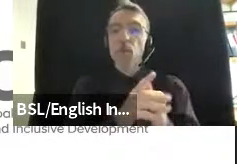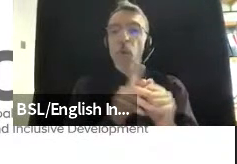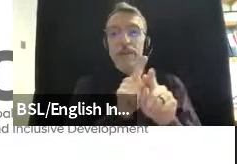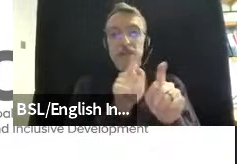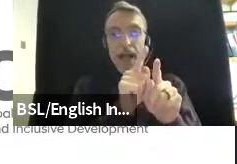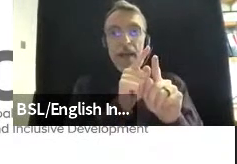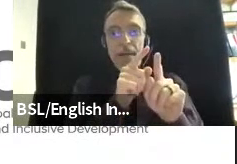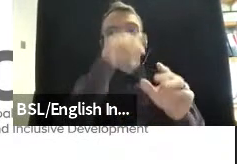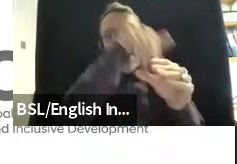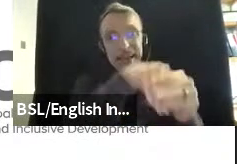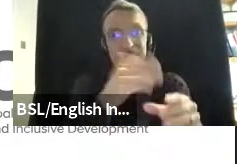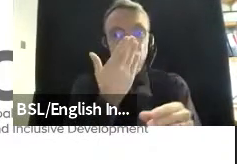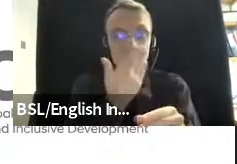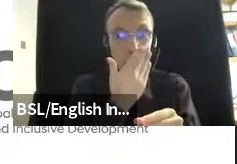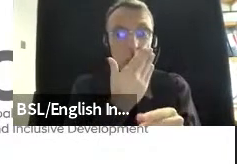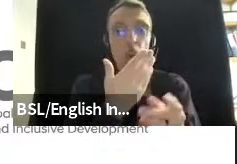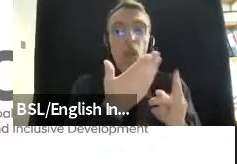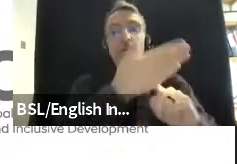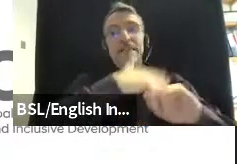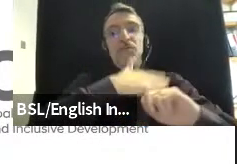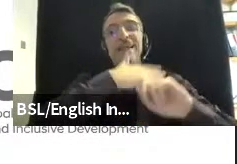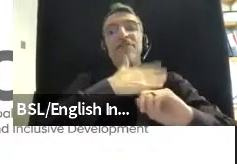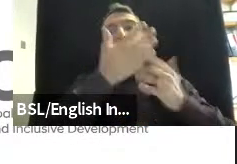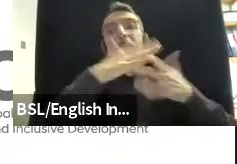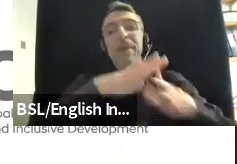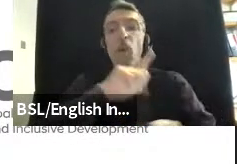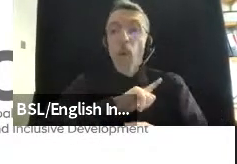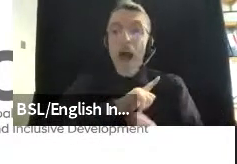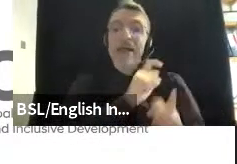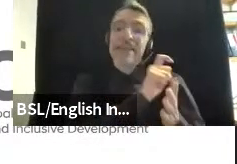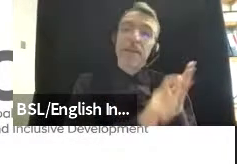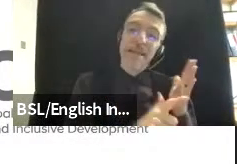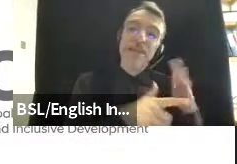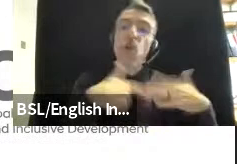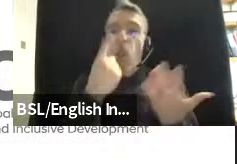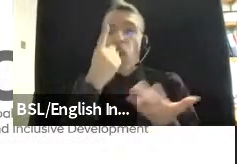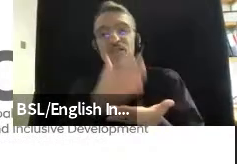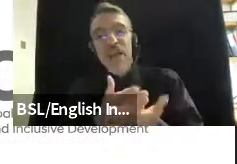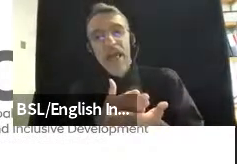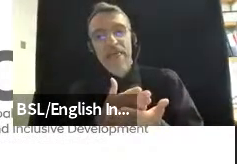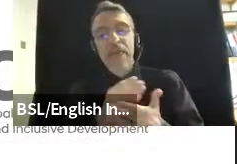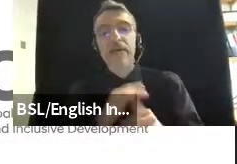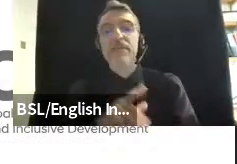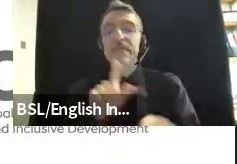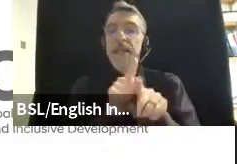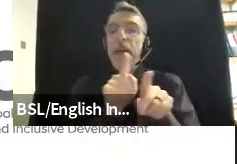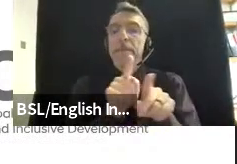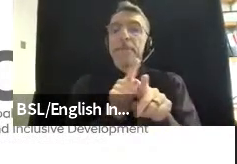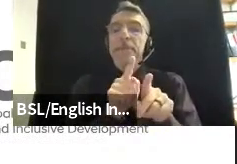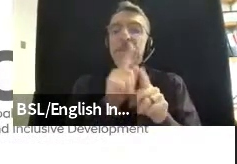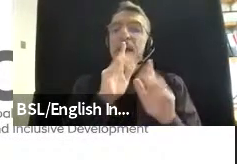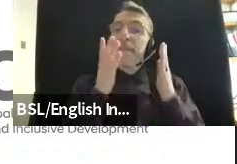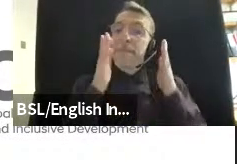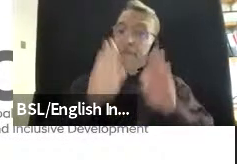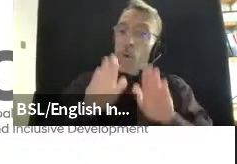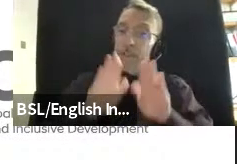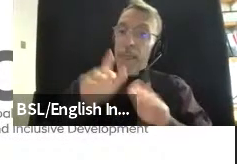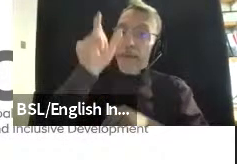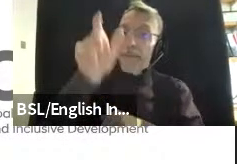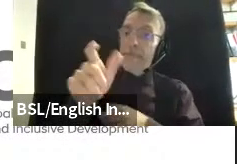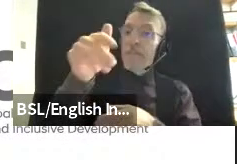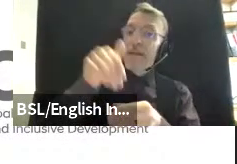school, both because of their disability or because of their religion. For example, there was a Muslim participant